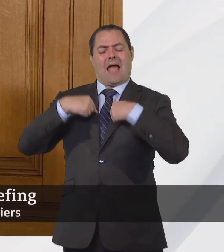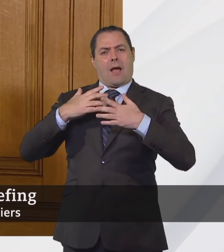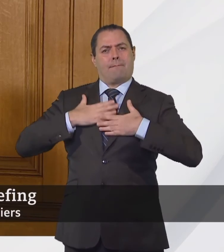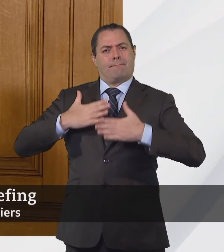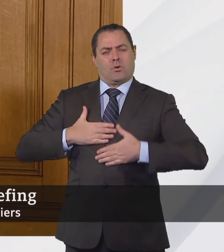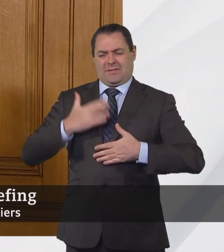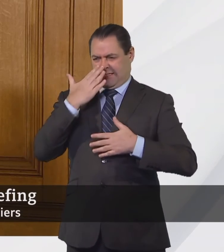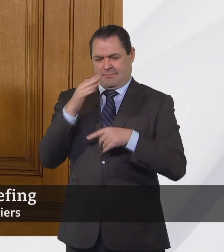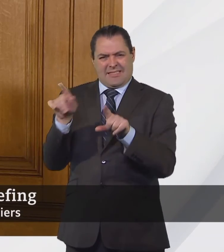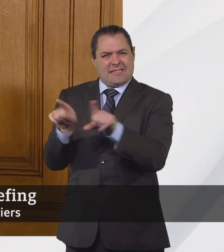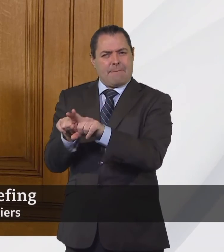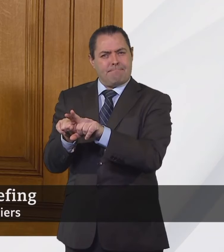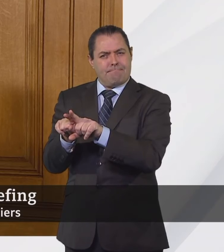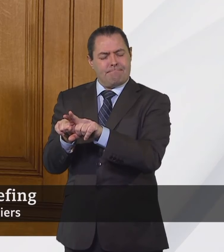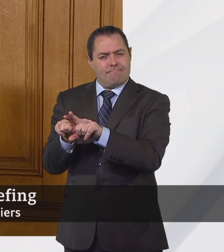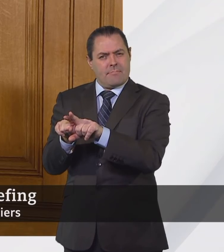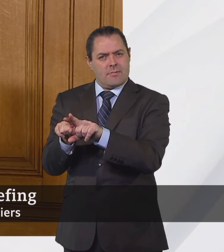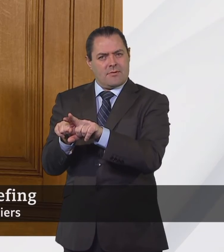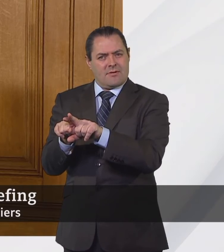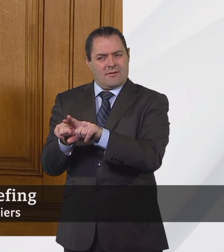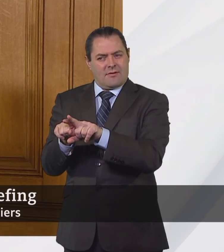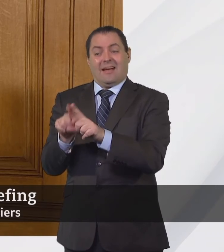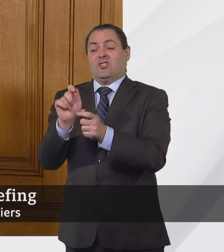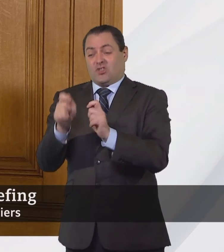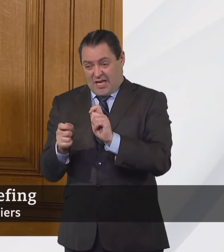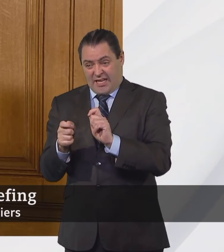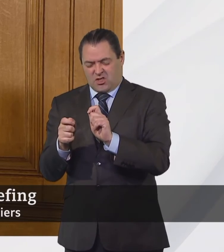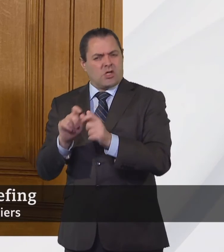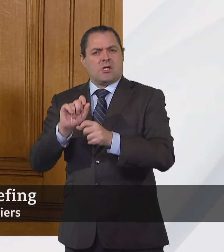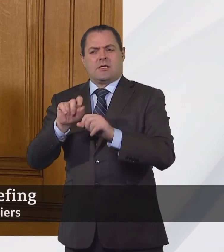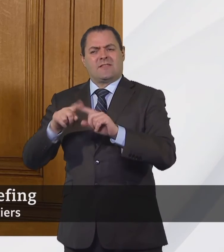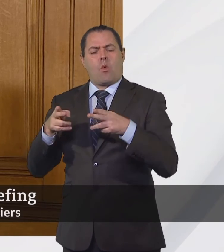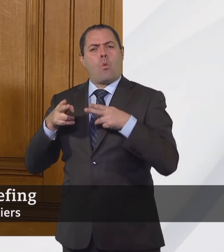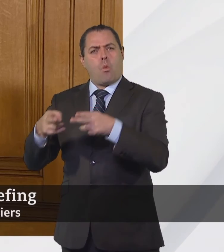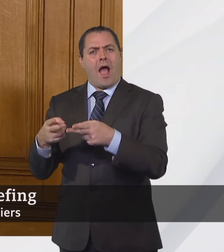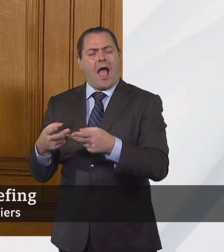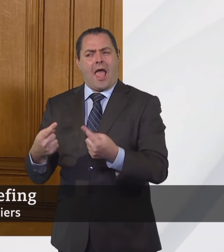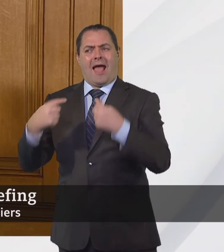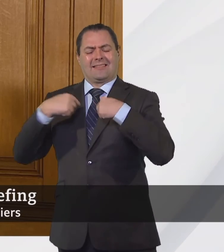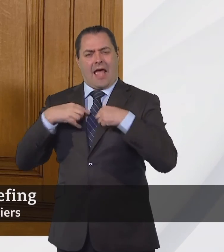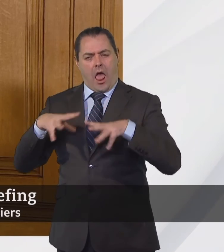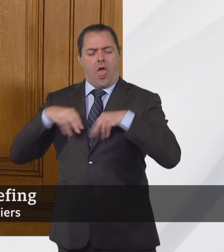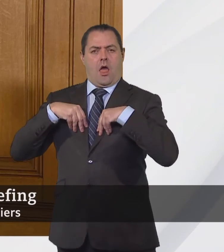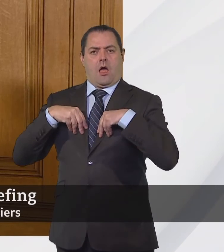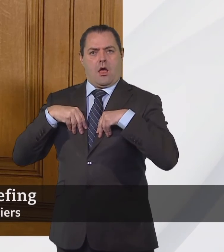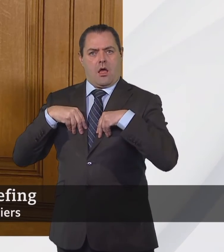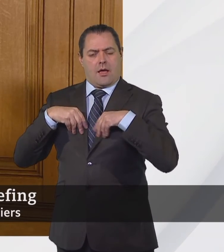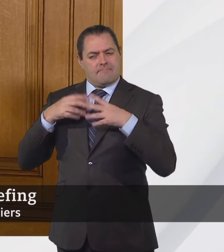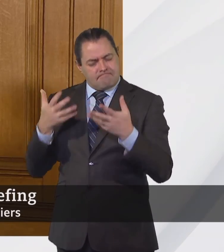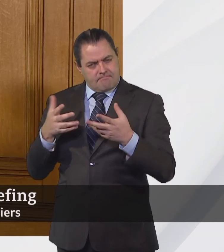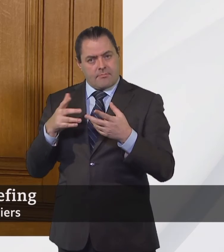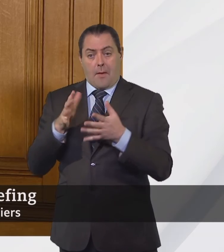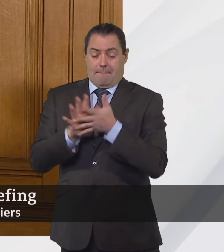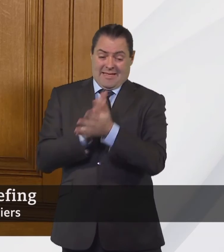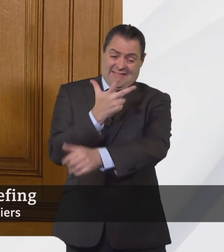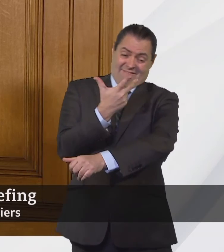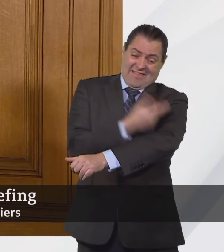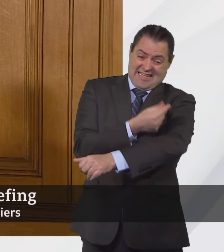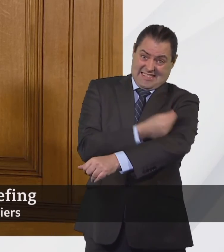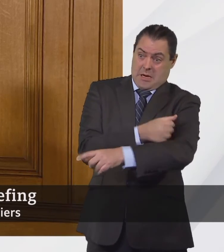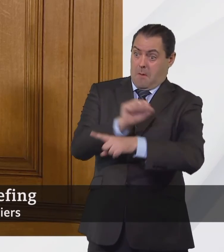tell. And none of the mutations that have occurred so far would be ones that you would expect to make the vaccine less